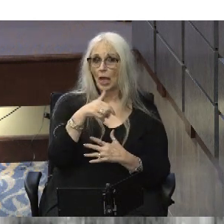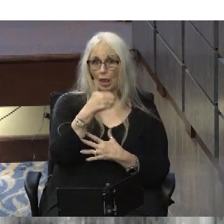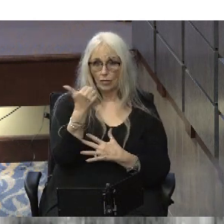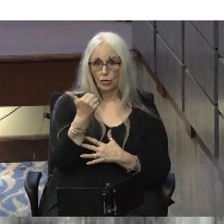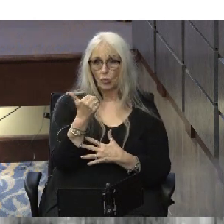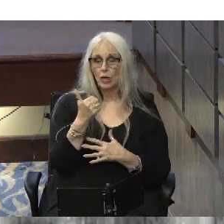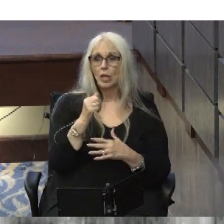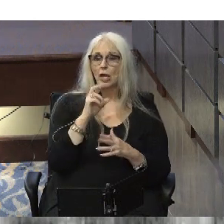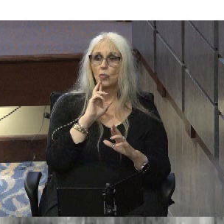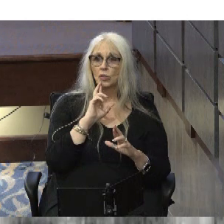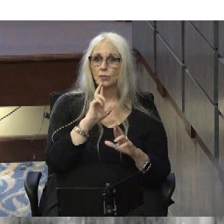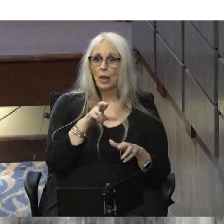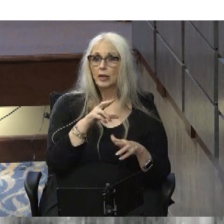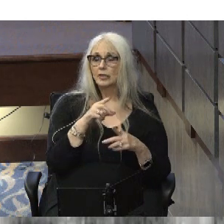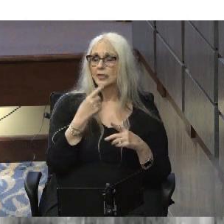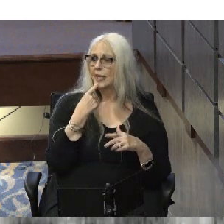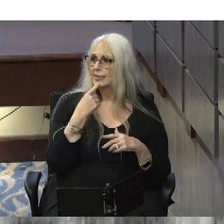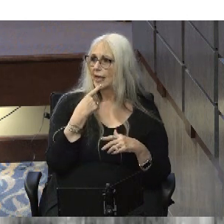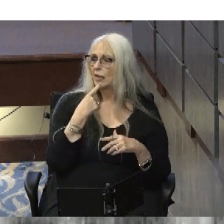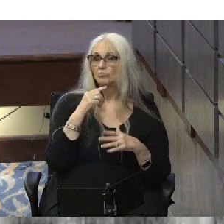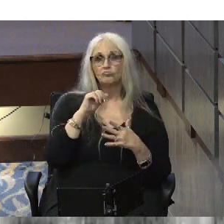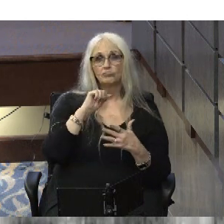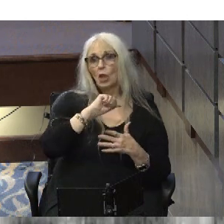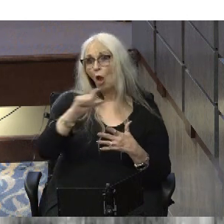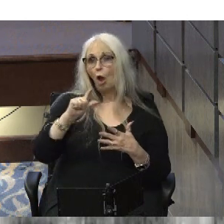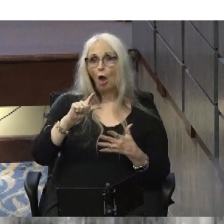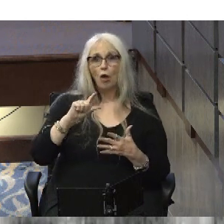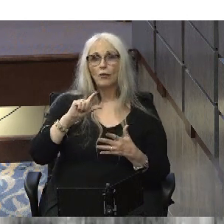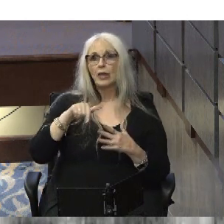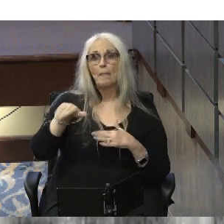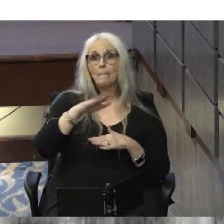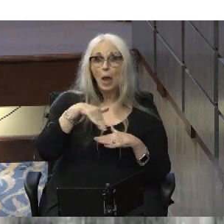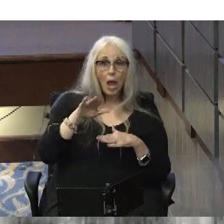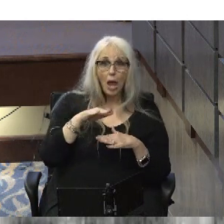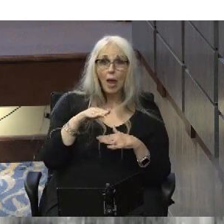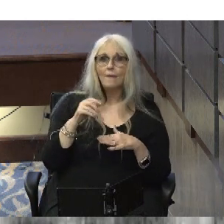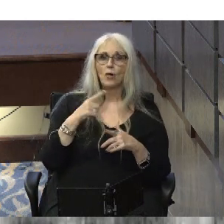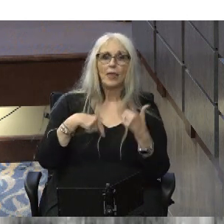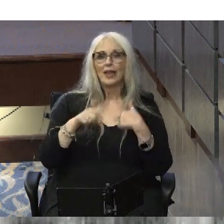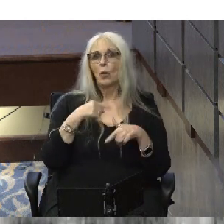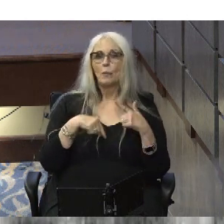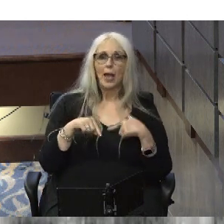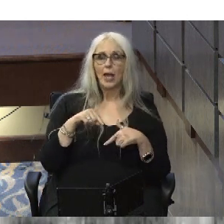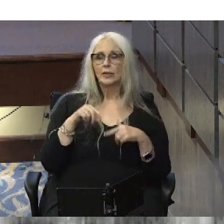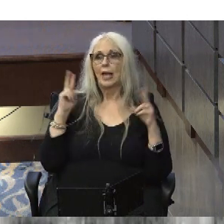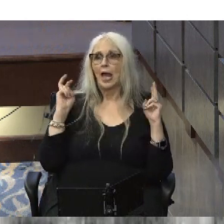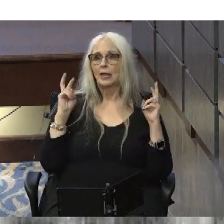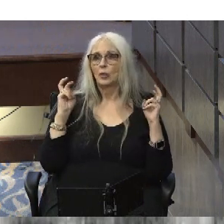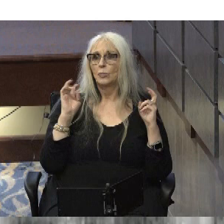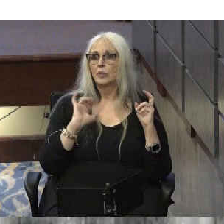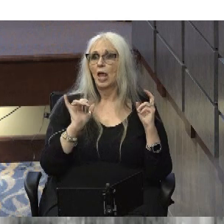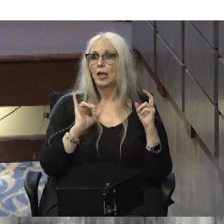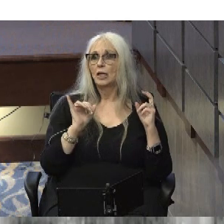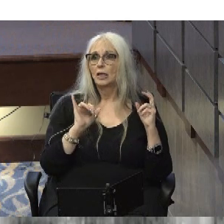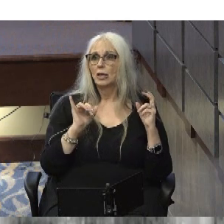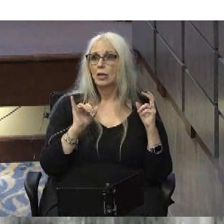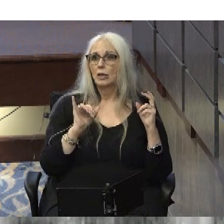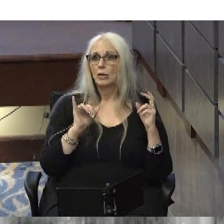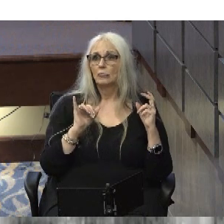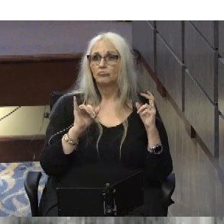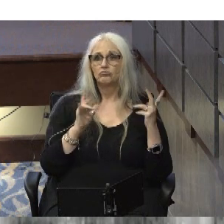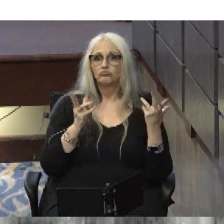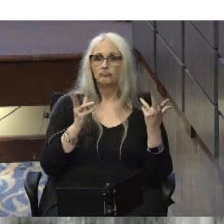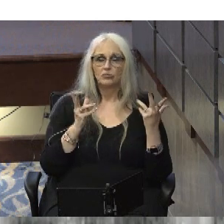respondents, when we said other, they would say all of the above. They would go back to items that were more tangible,